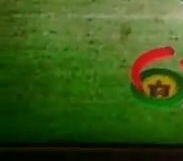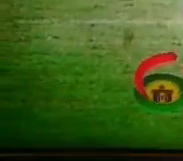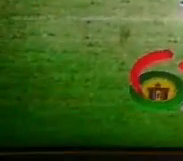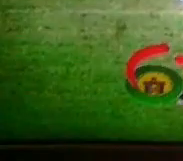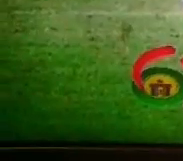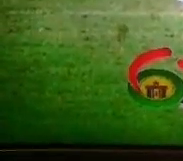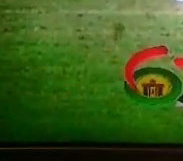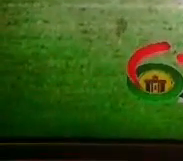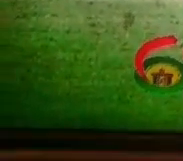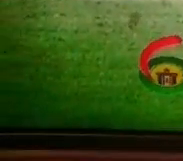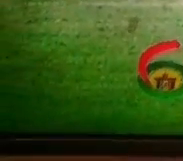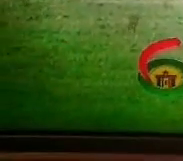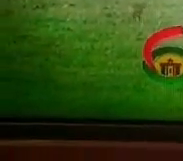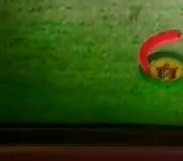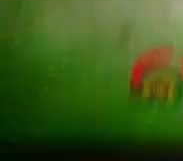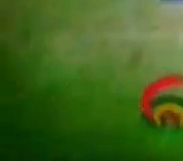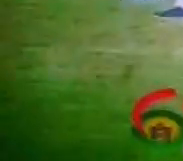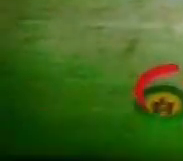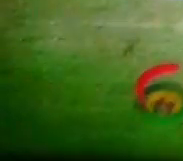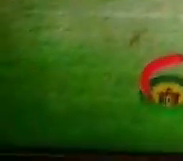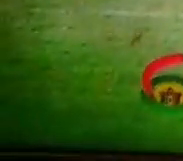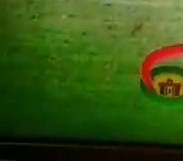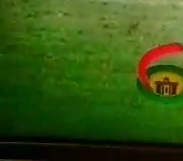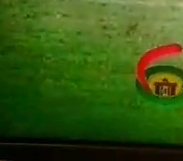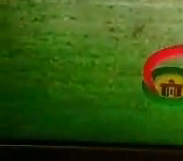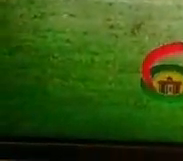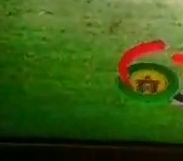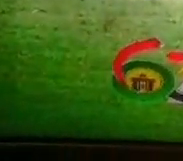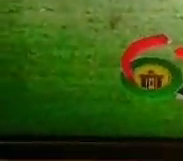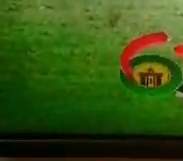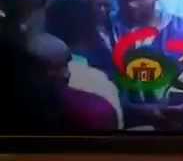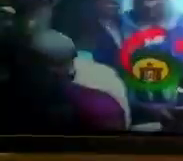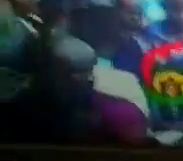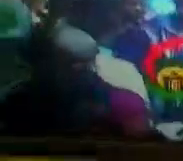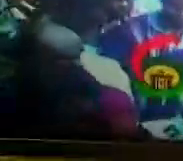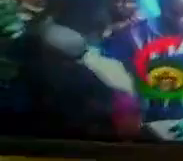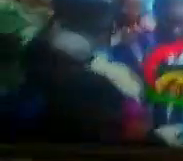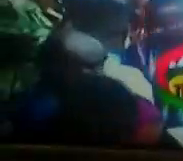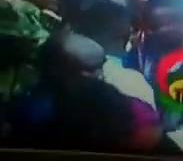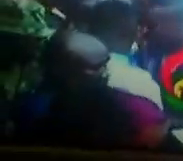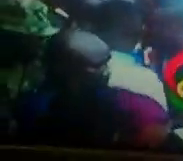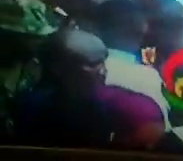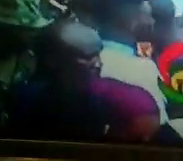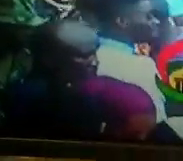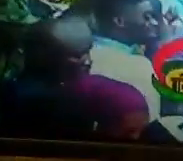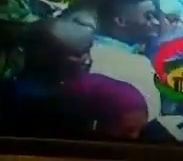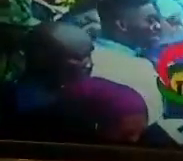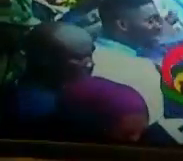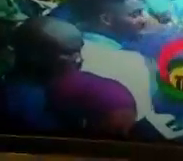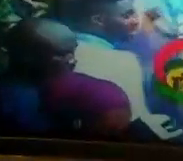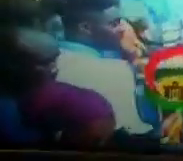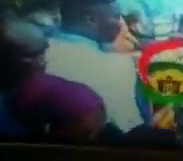president is the commander-in-chief of the Ghana Armed Forces. My name is your cabin alone.